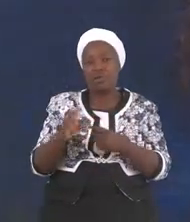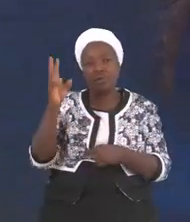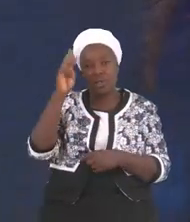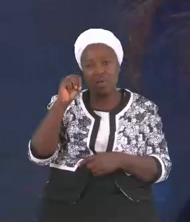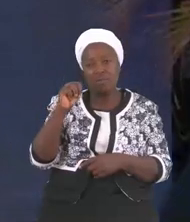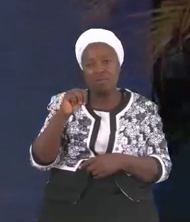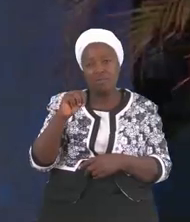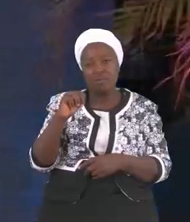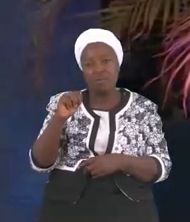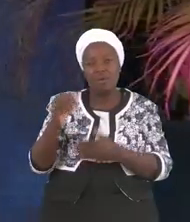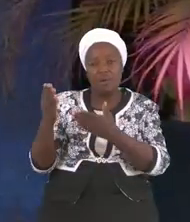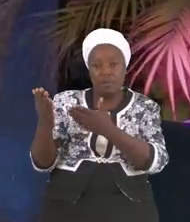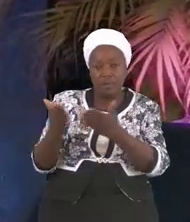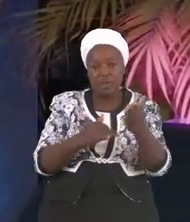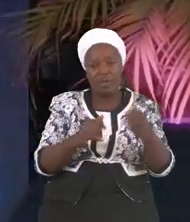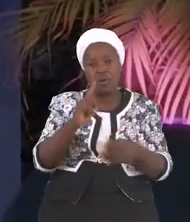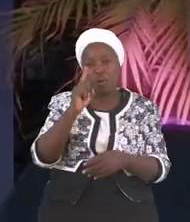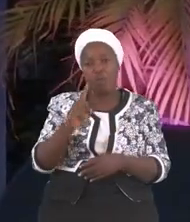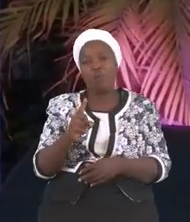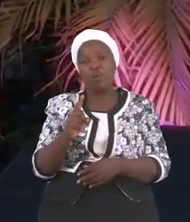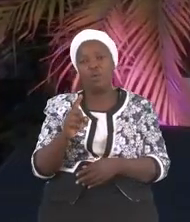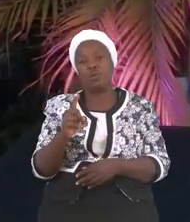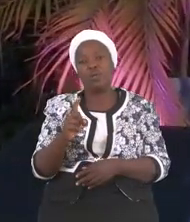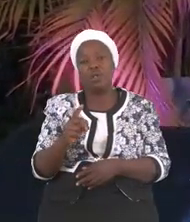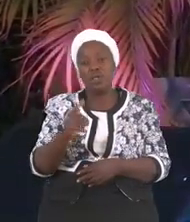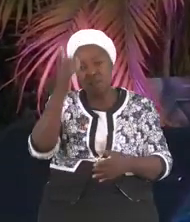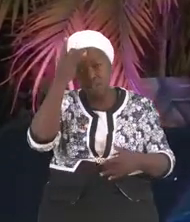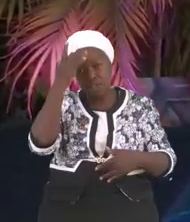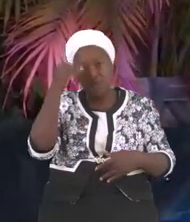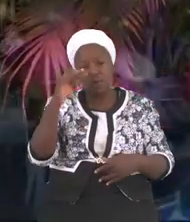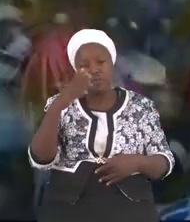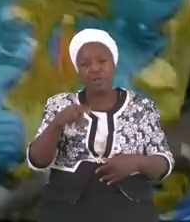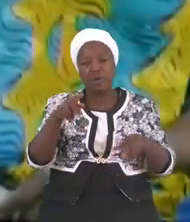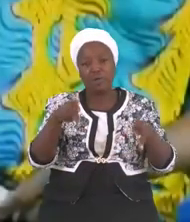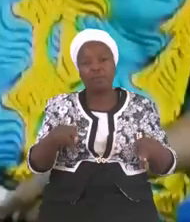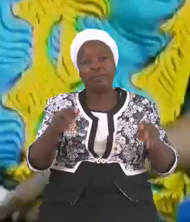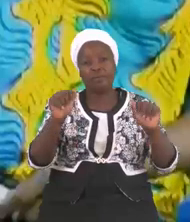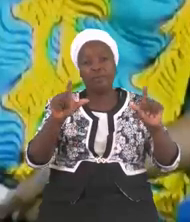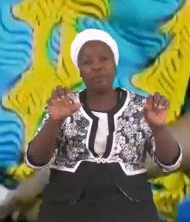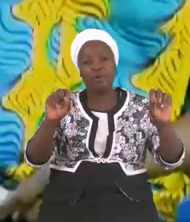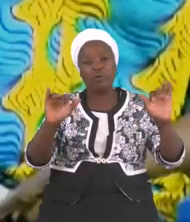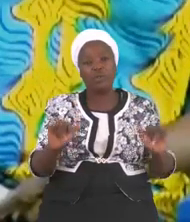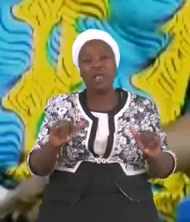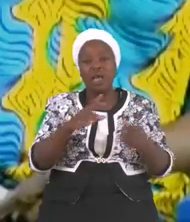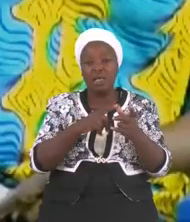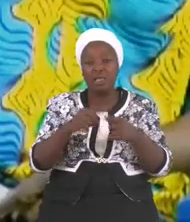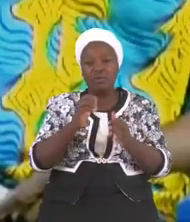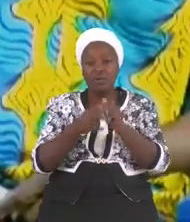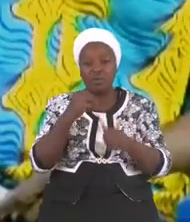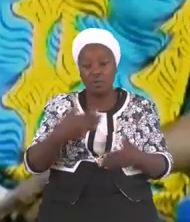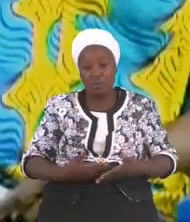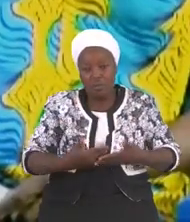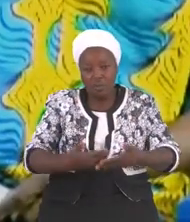bringing one sick of the palsy, which was born of four. The man was so